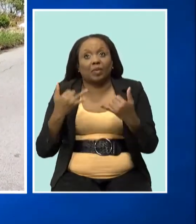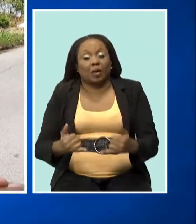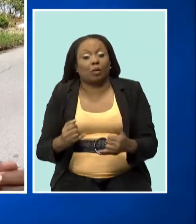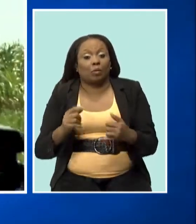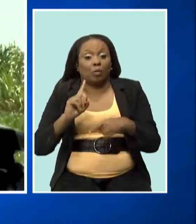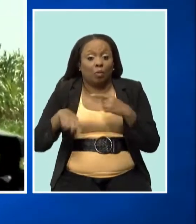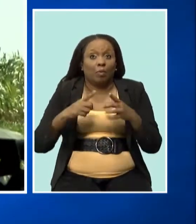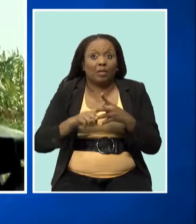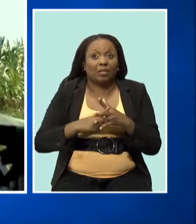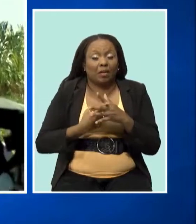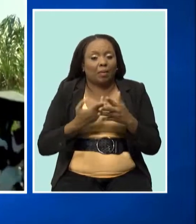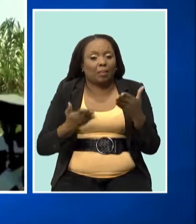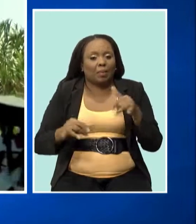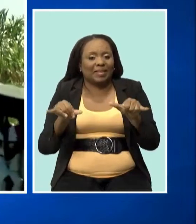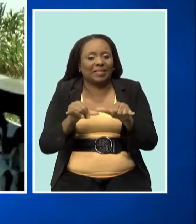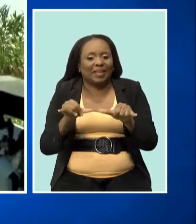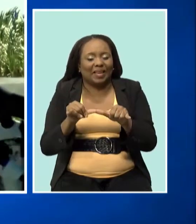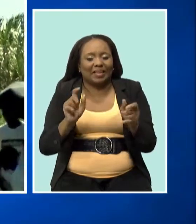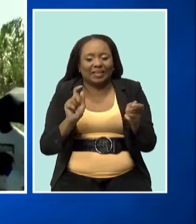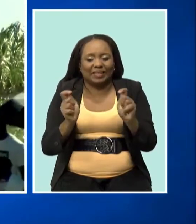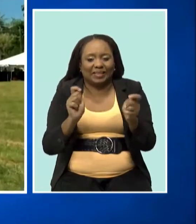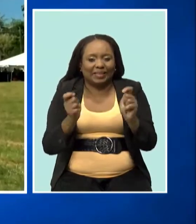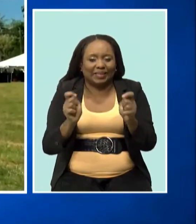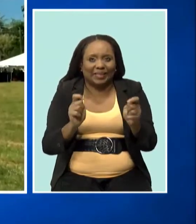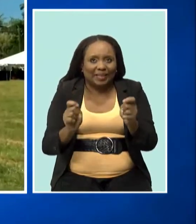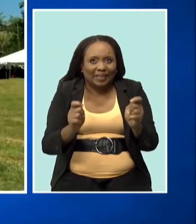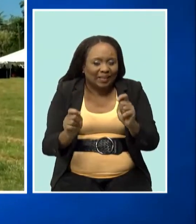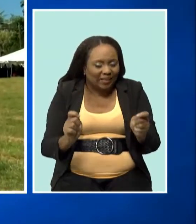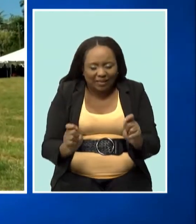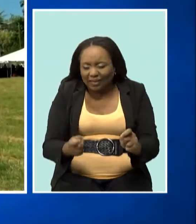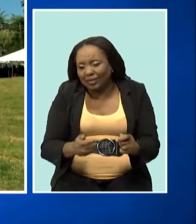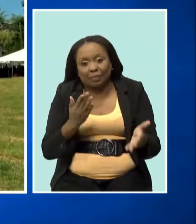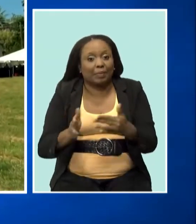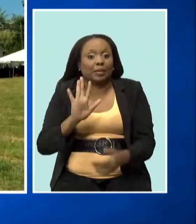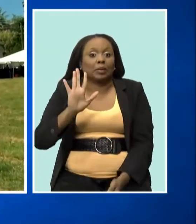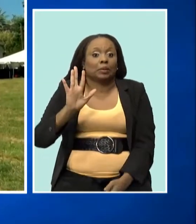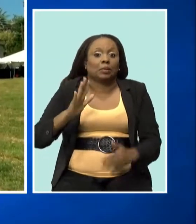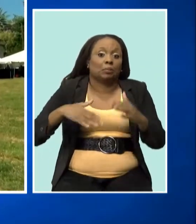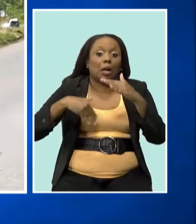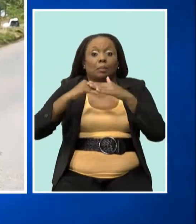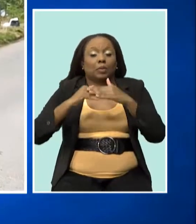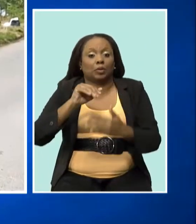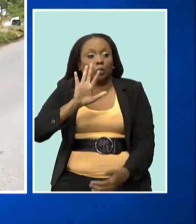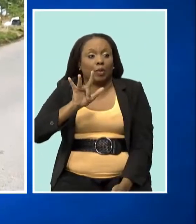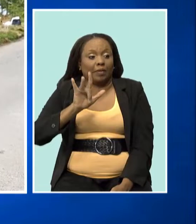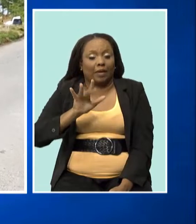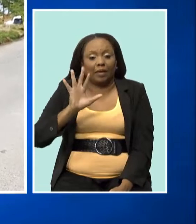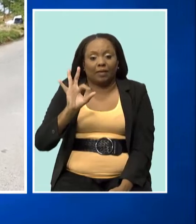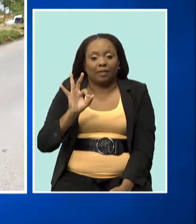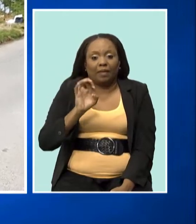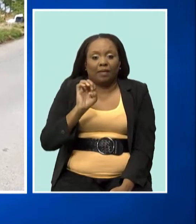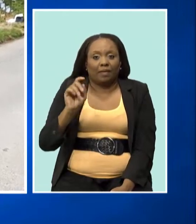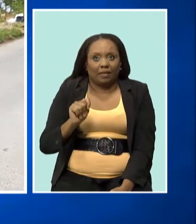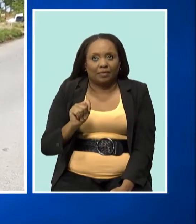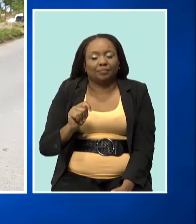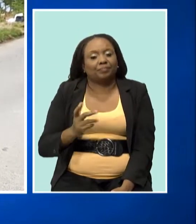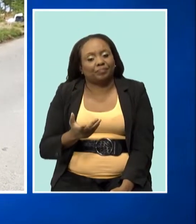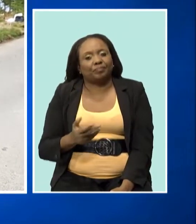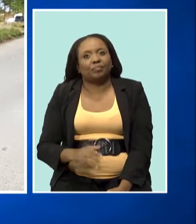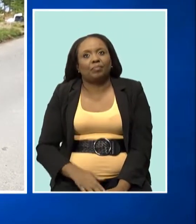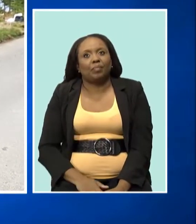organisers. It looks like nothing now because we can't actually put the kites up as yet because of